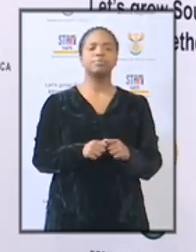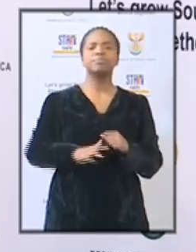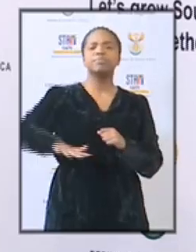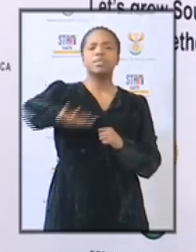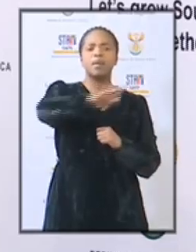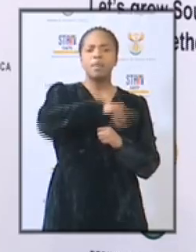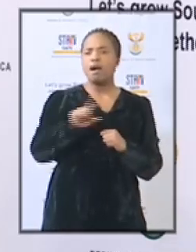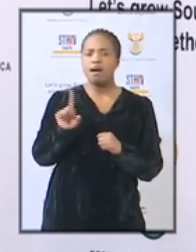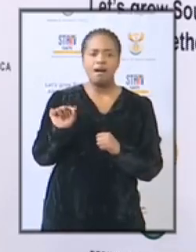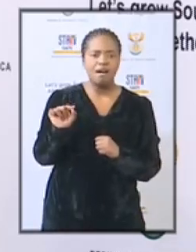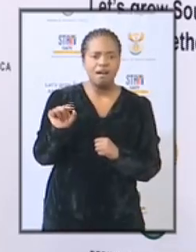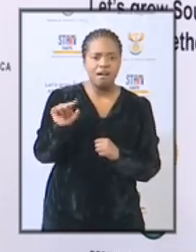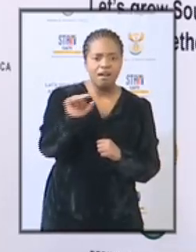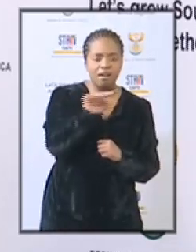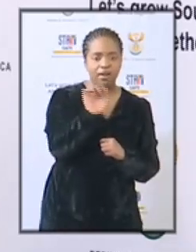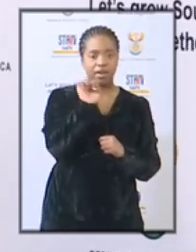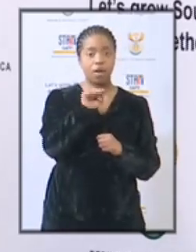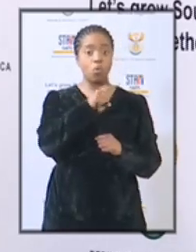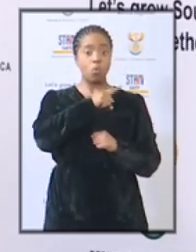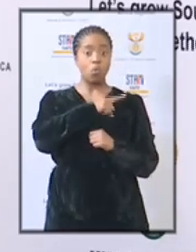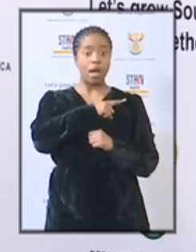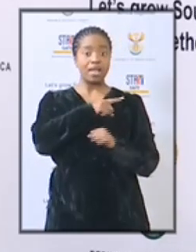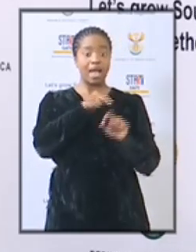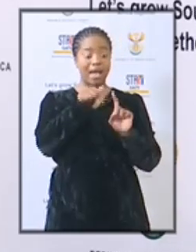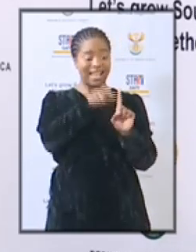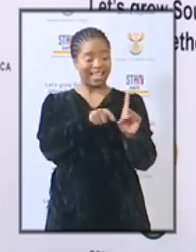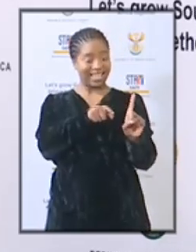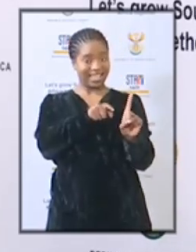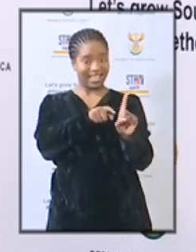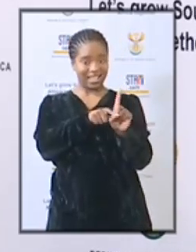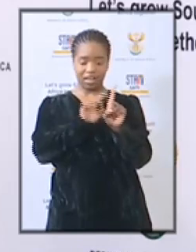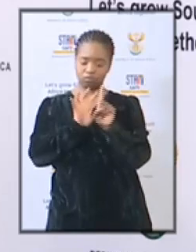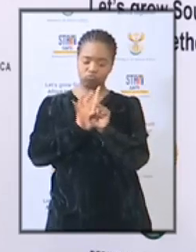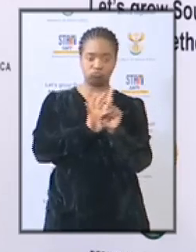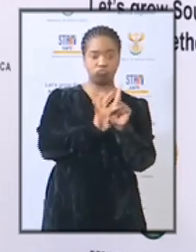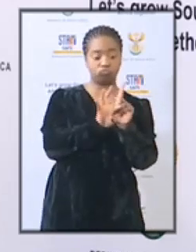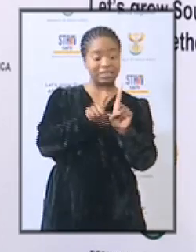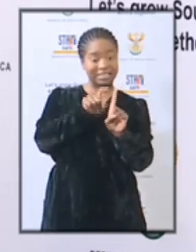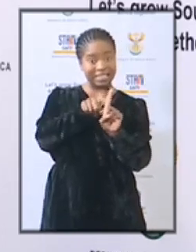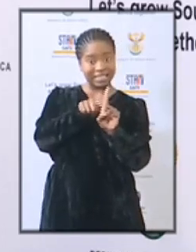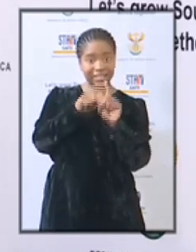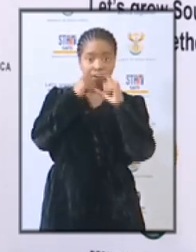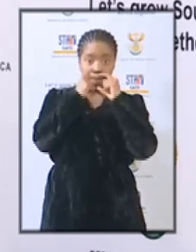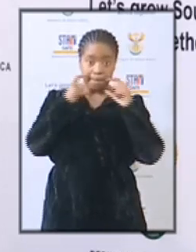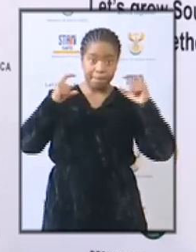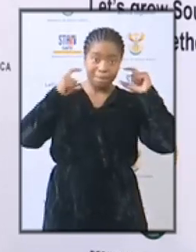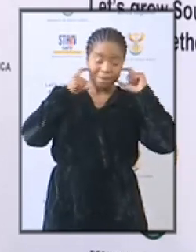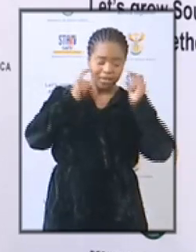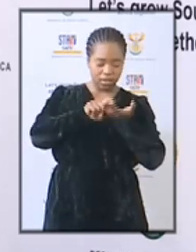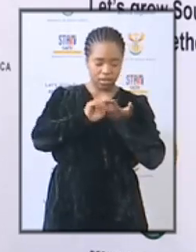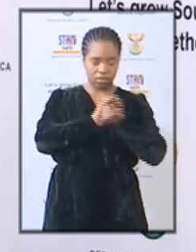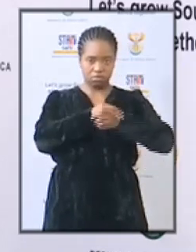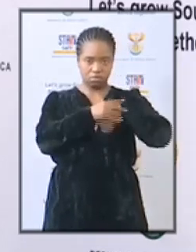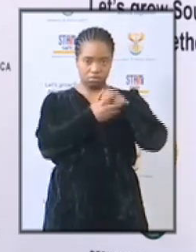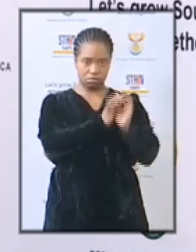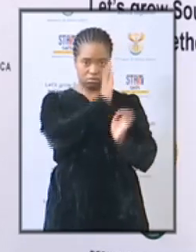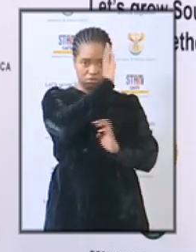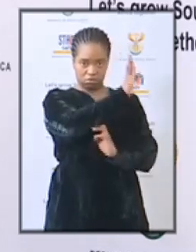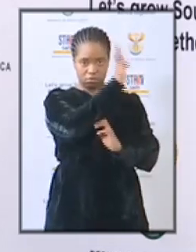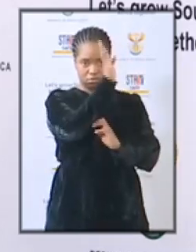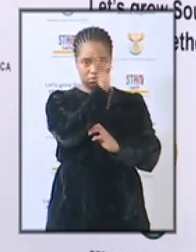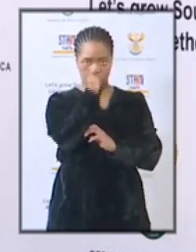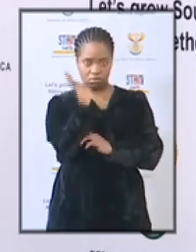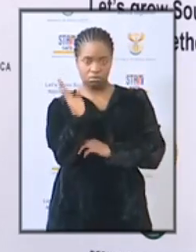to ensure that tourists and tour guides wear their masks and sanitize regularly. So this